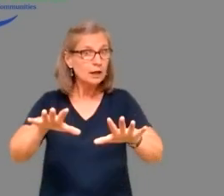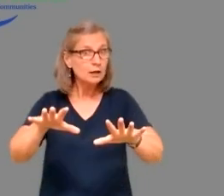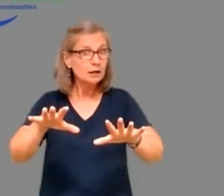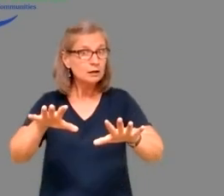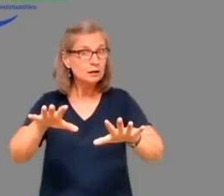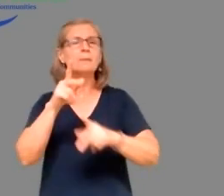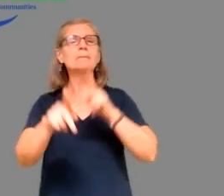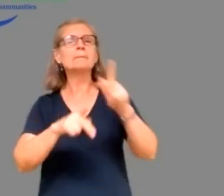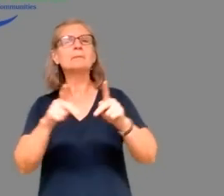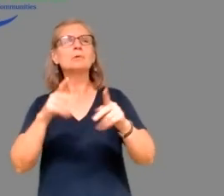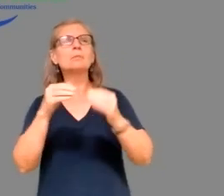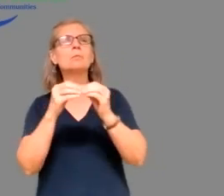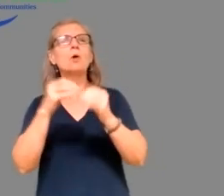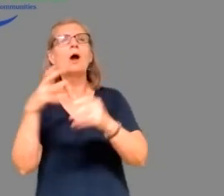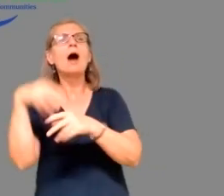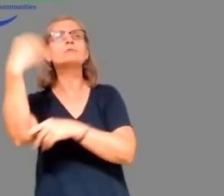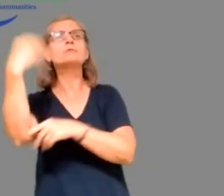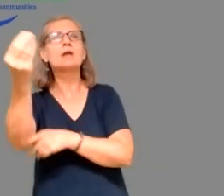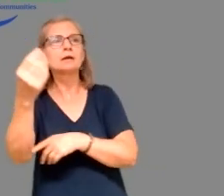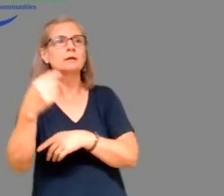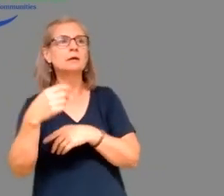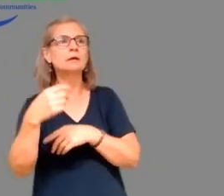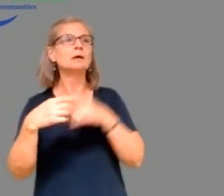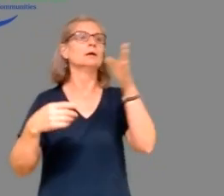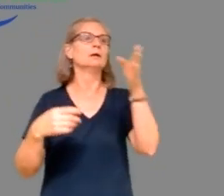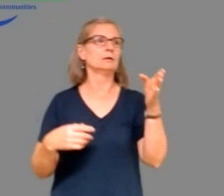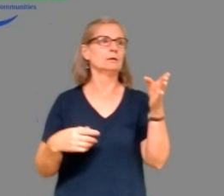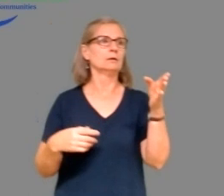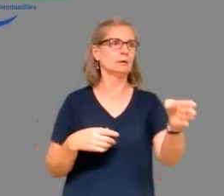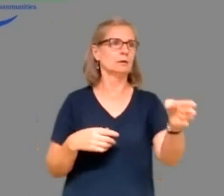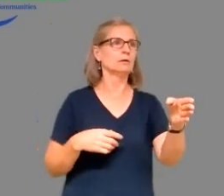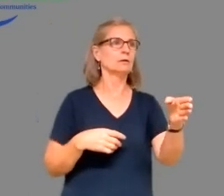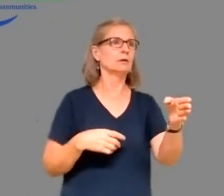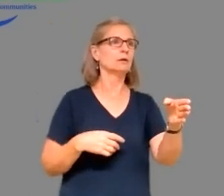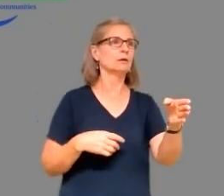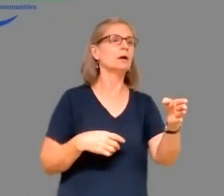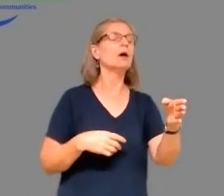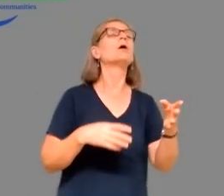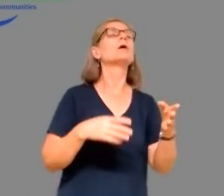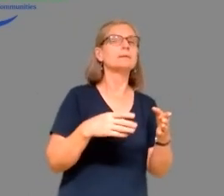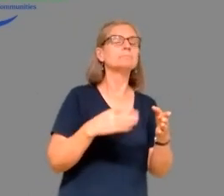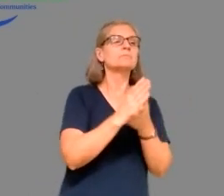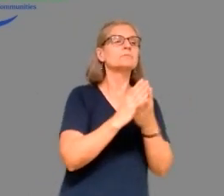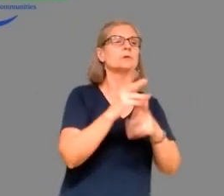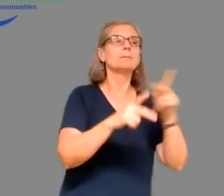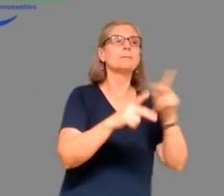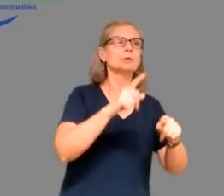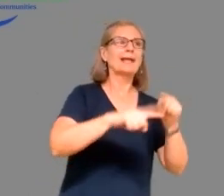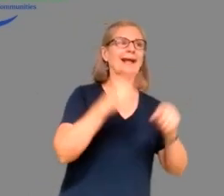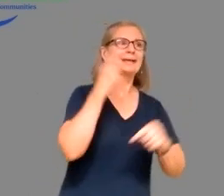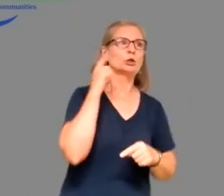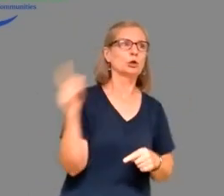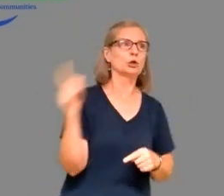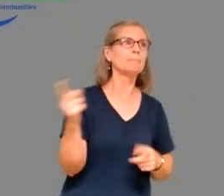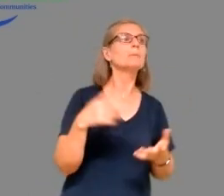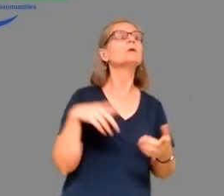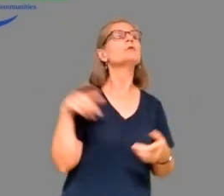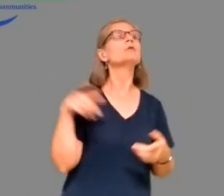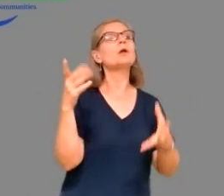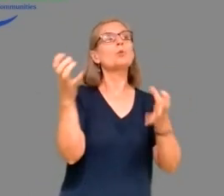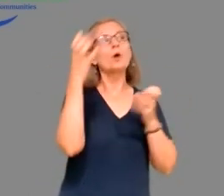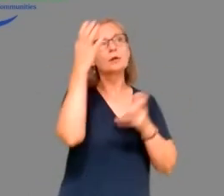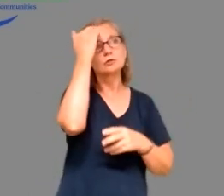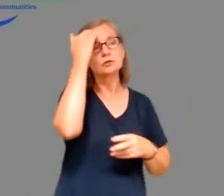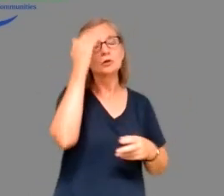of. For those that may not have heard, Steve, is this a seasonal thing?